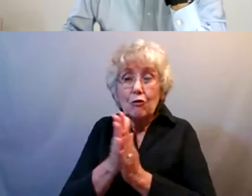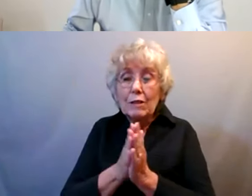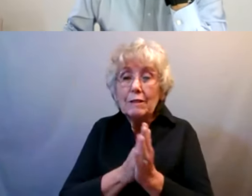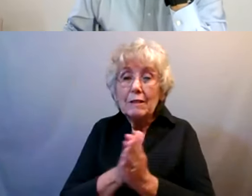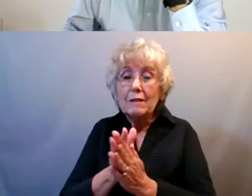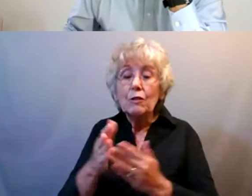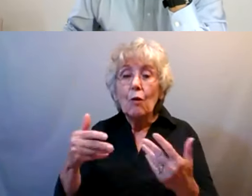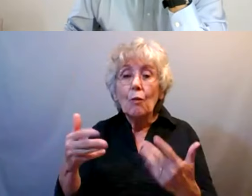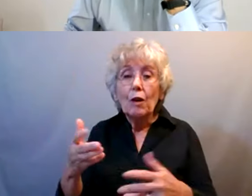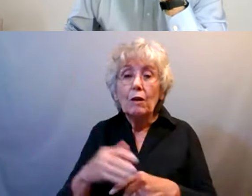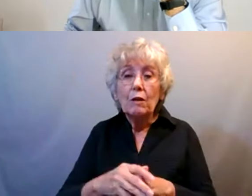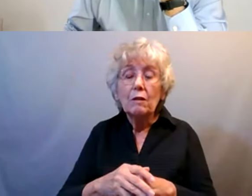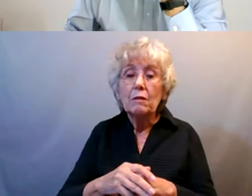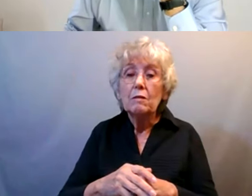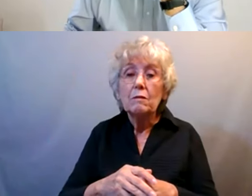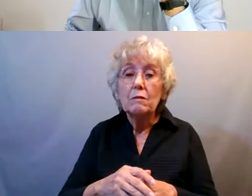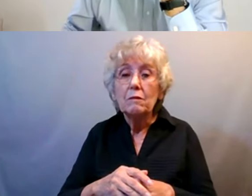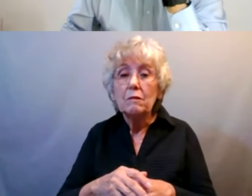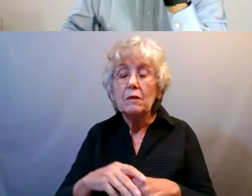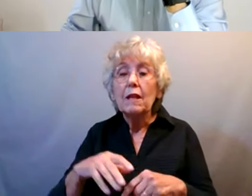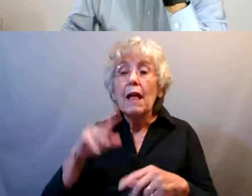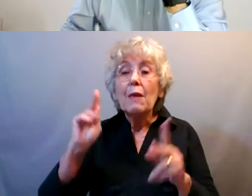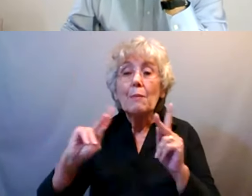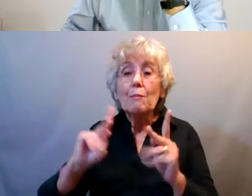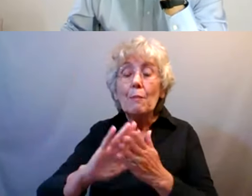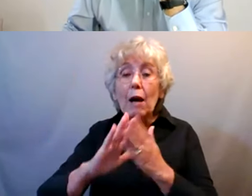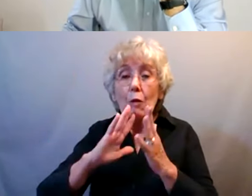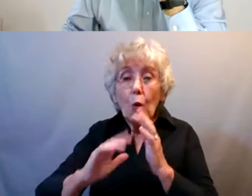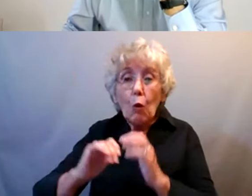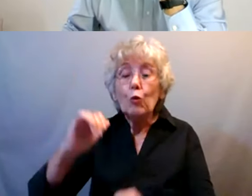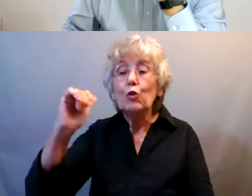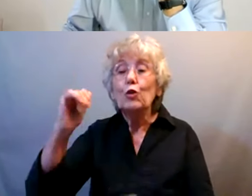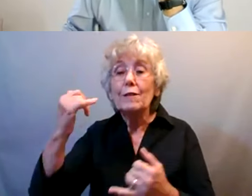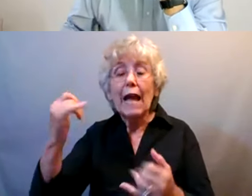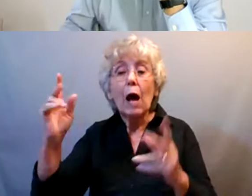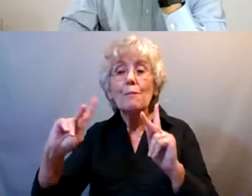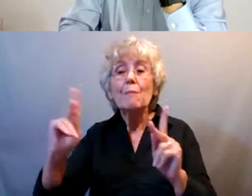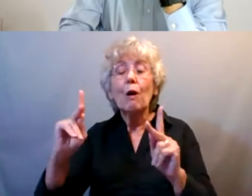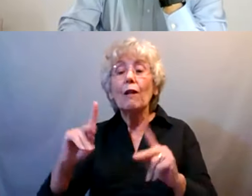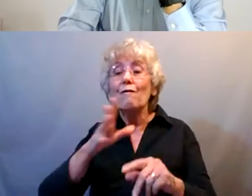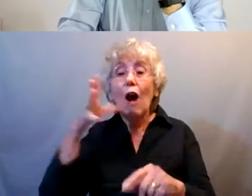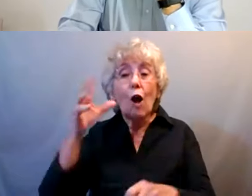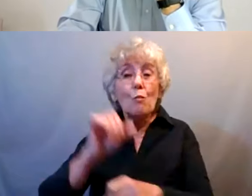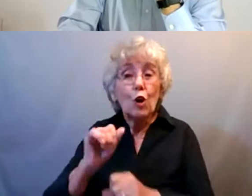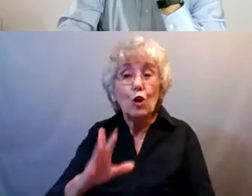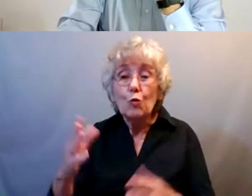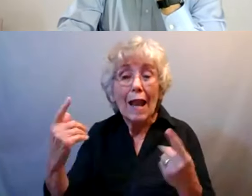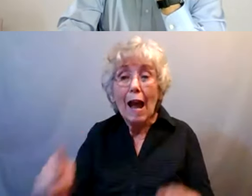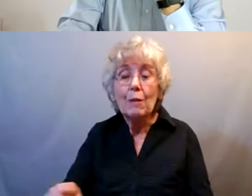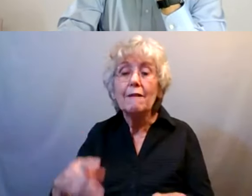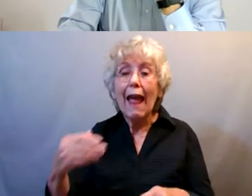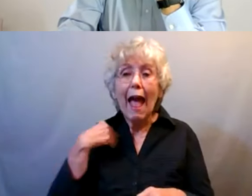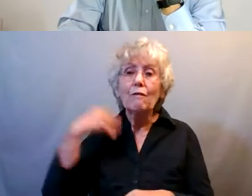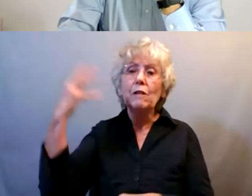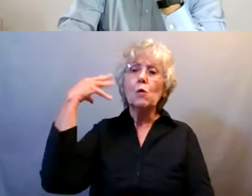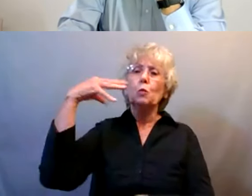workers and as they age, being exposed to pesticide, hard labor, you